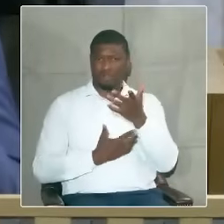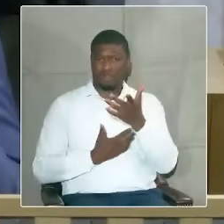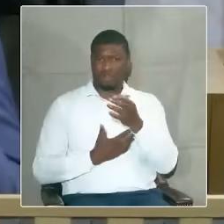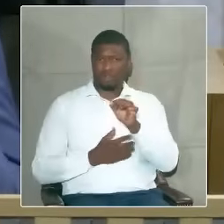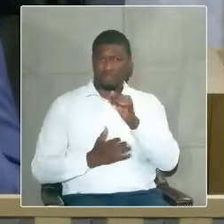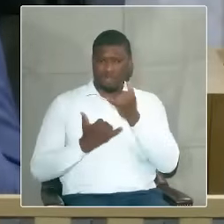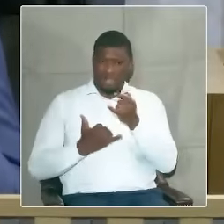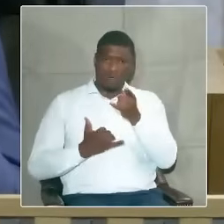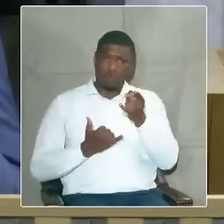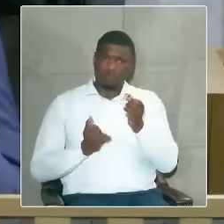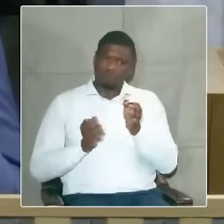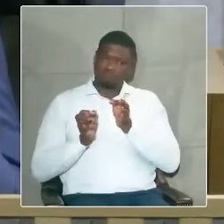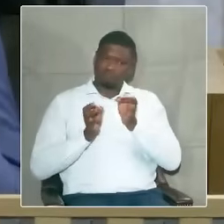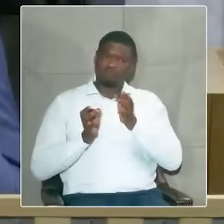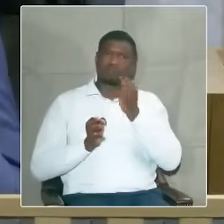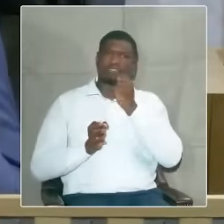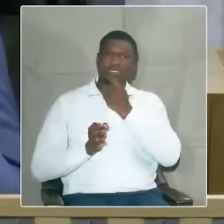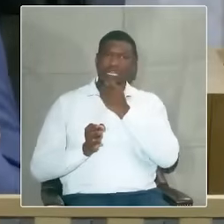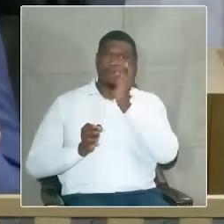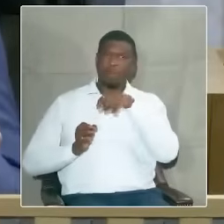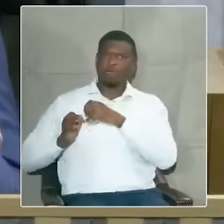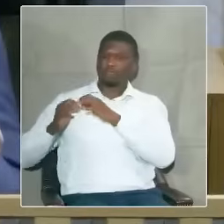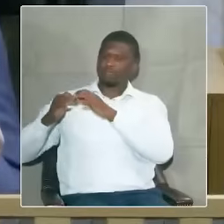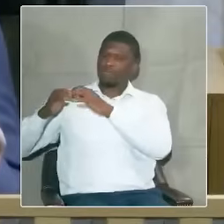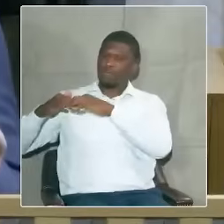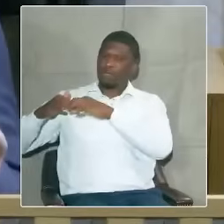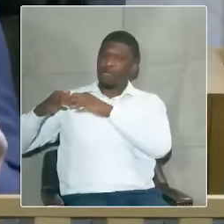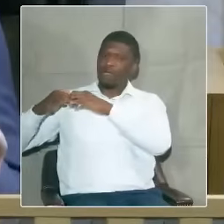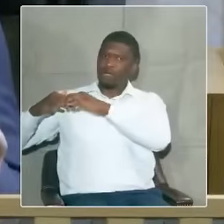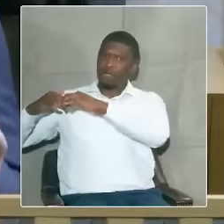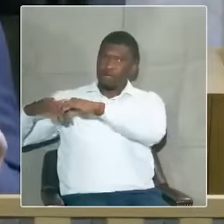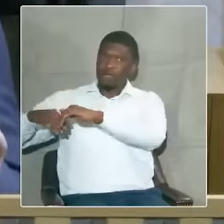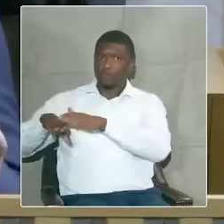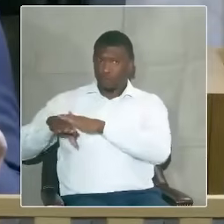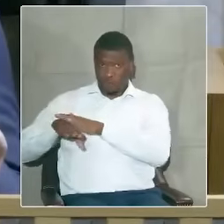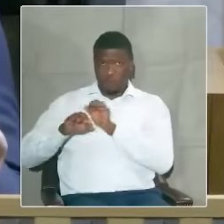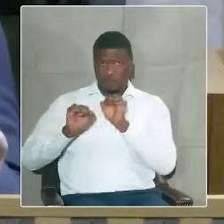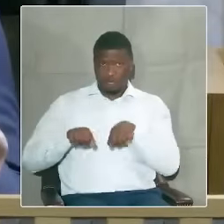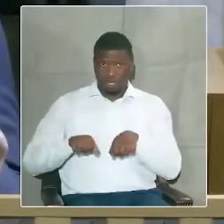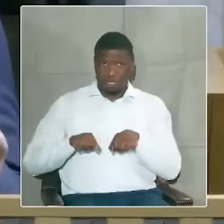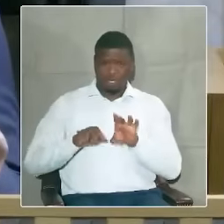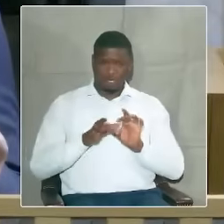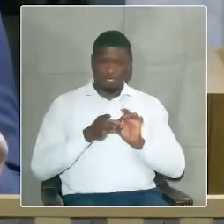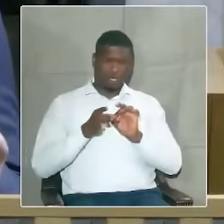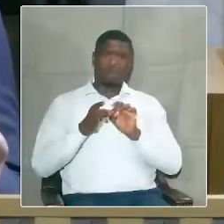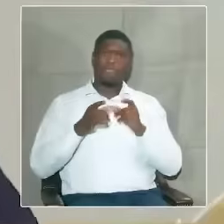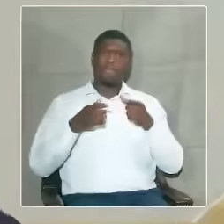You actually repeat this further on, paragraph 131.